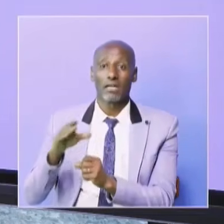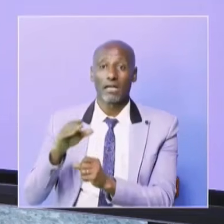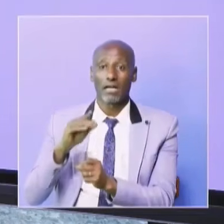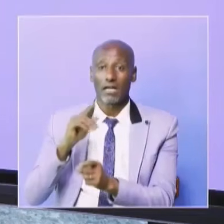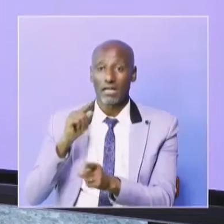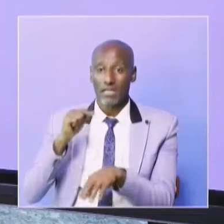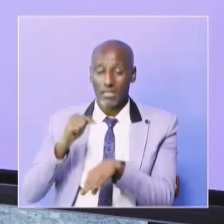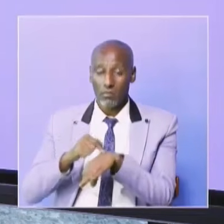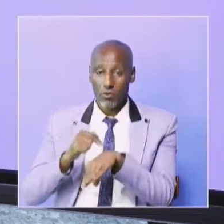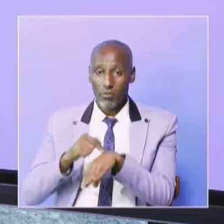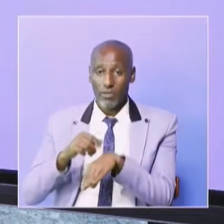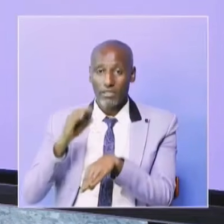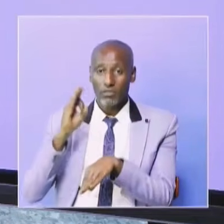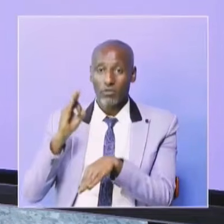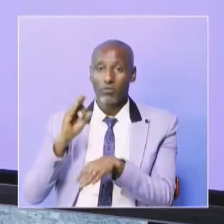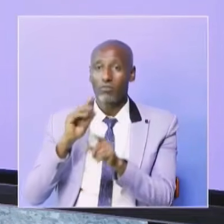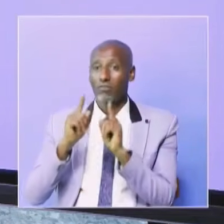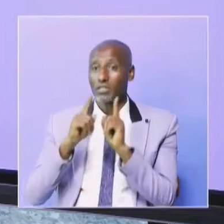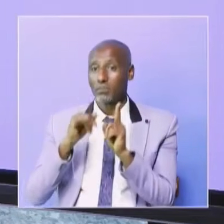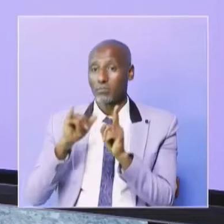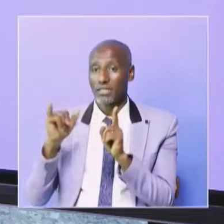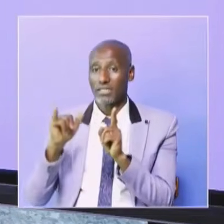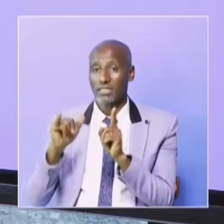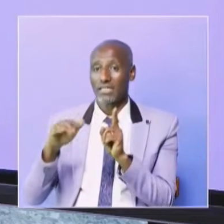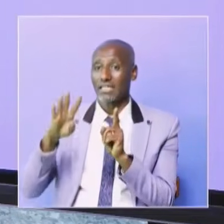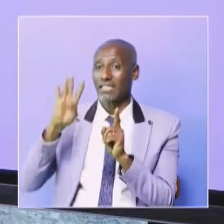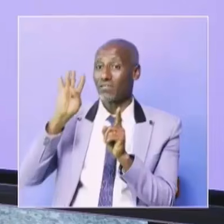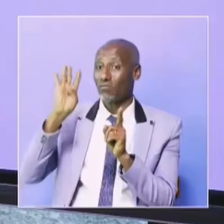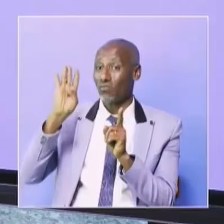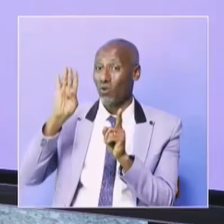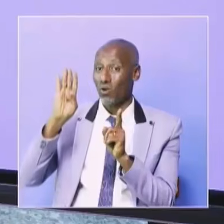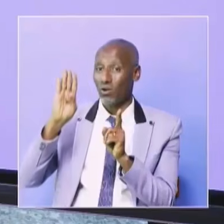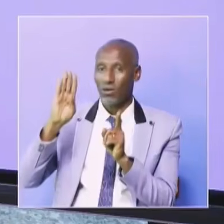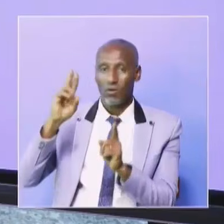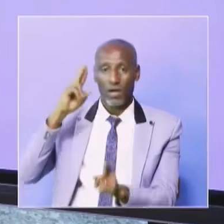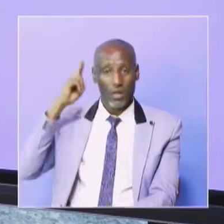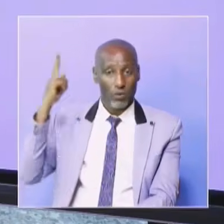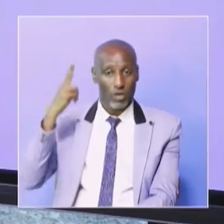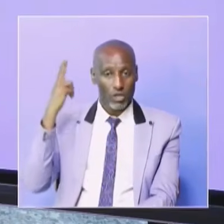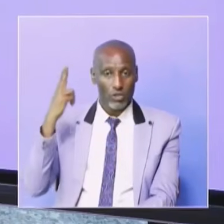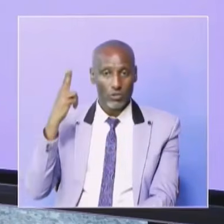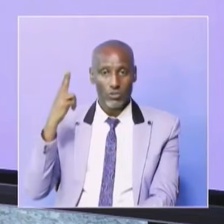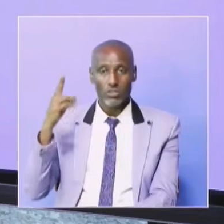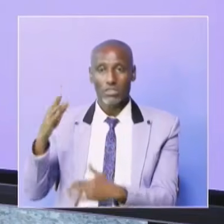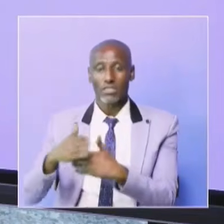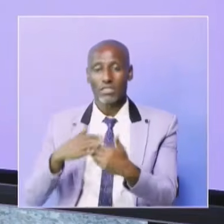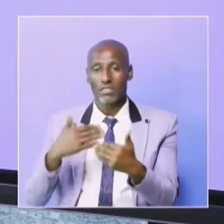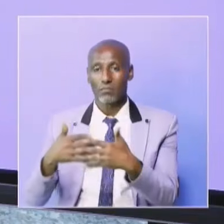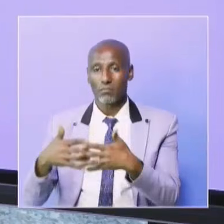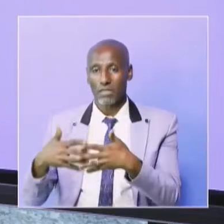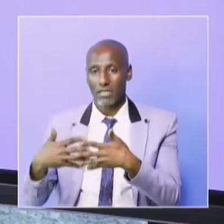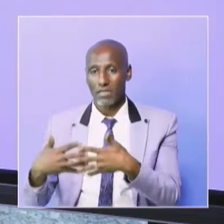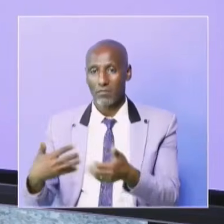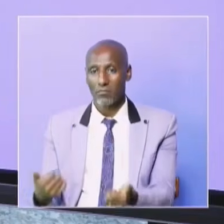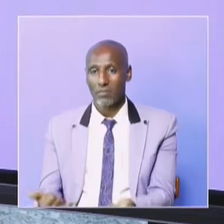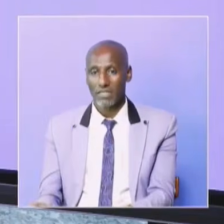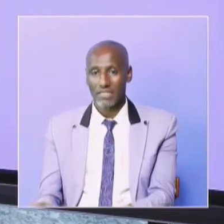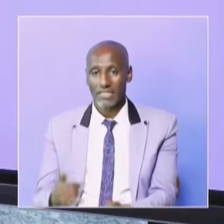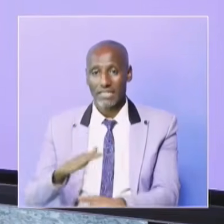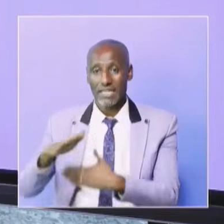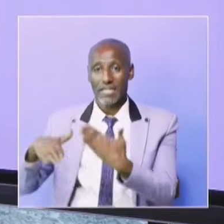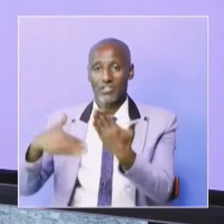speaking. These are the four purposes when we use simple present. Let me say it again. General